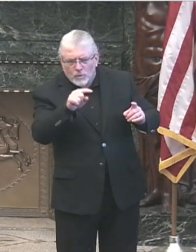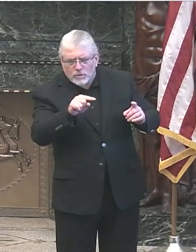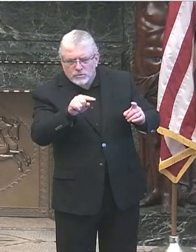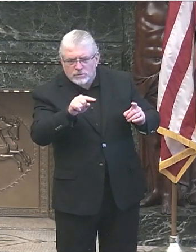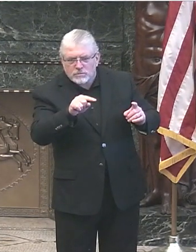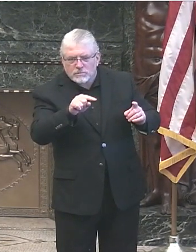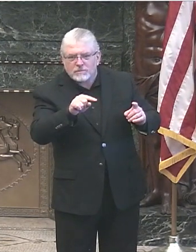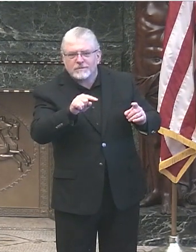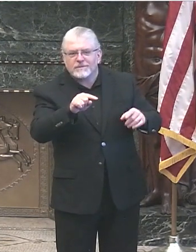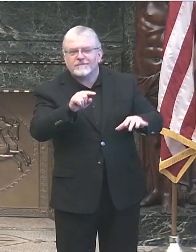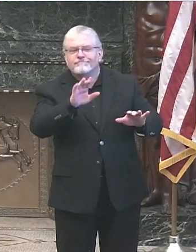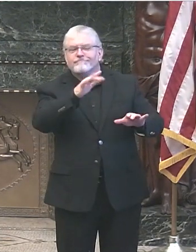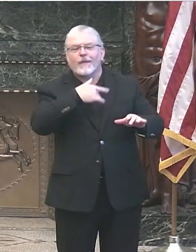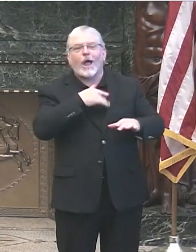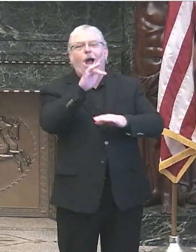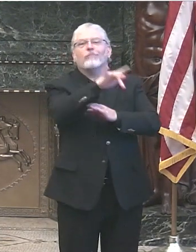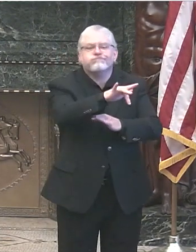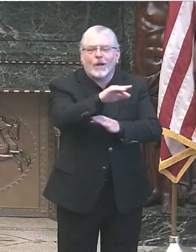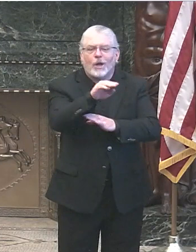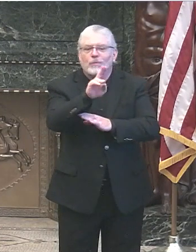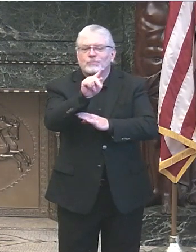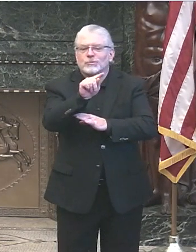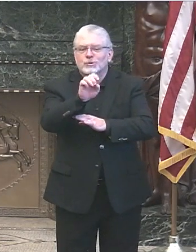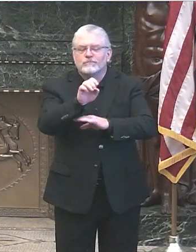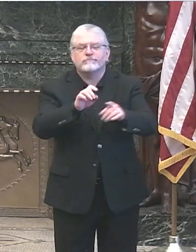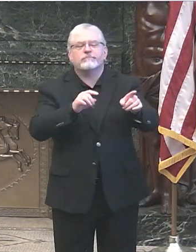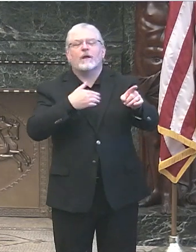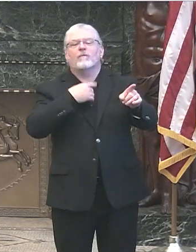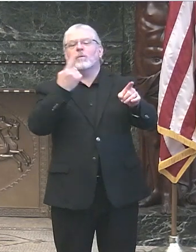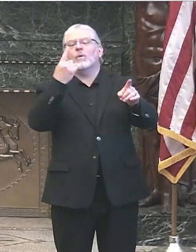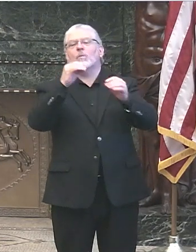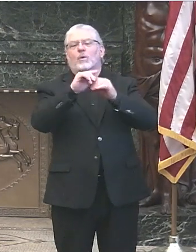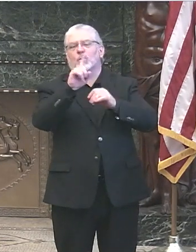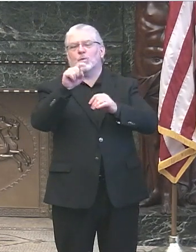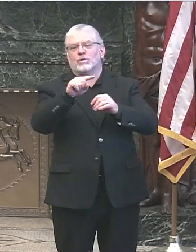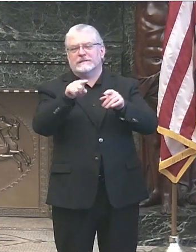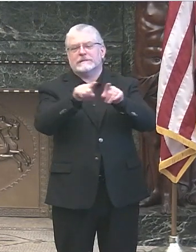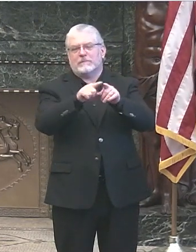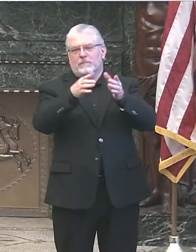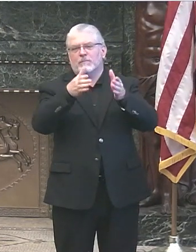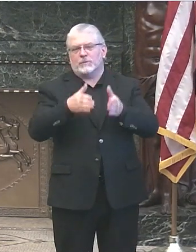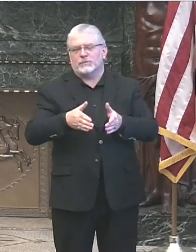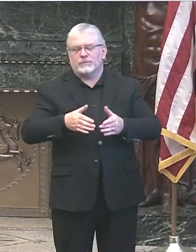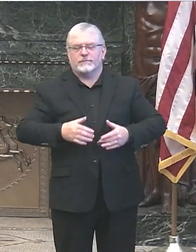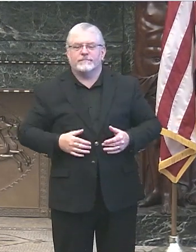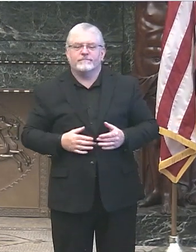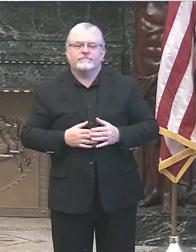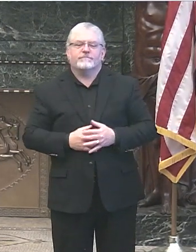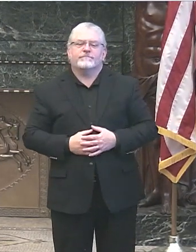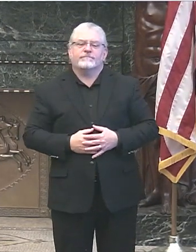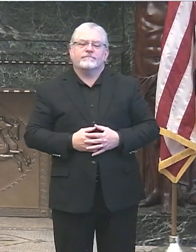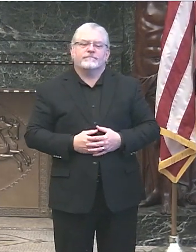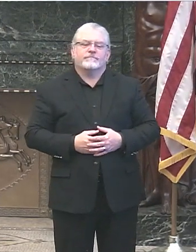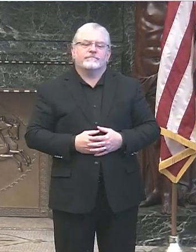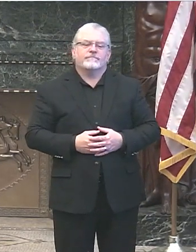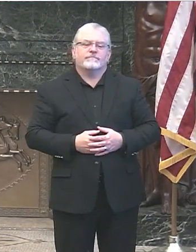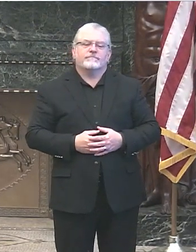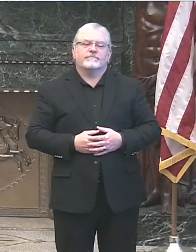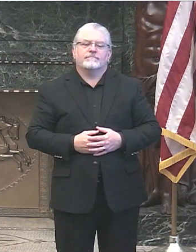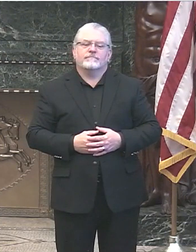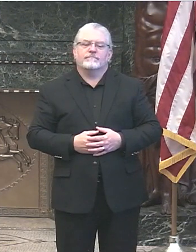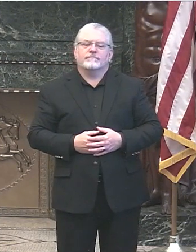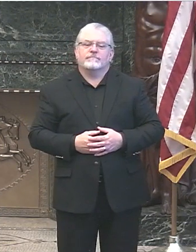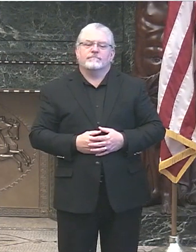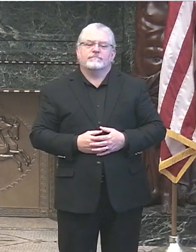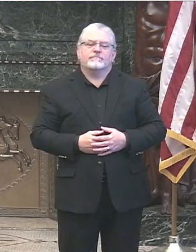that. Yeah, one more question. This is definitely a Brian question. Is there any work being done